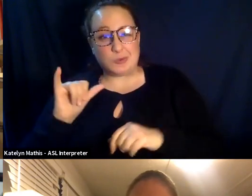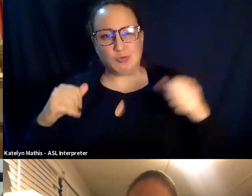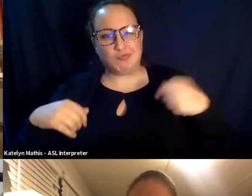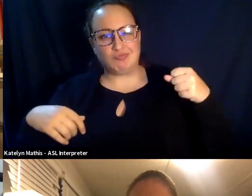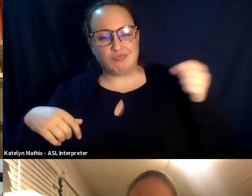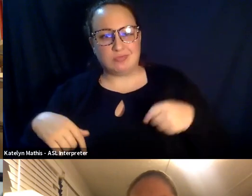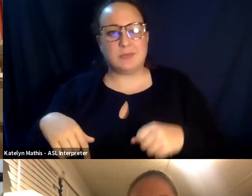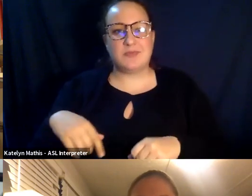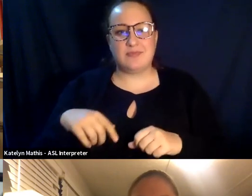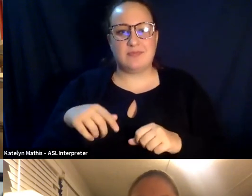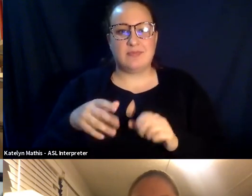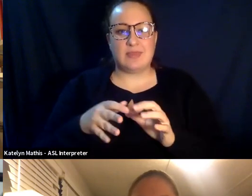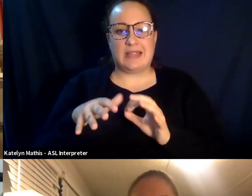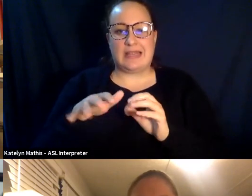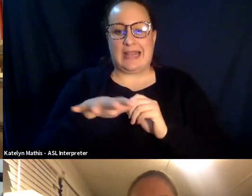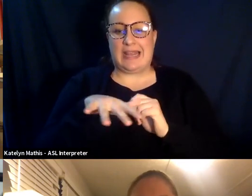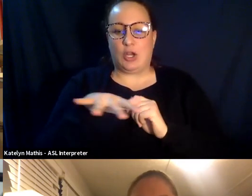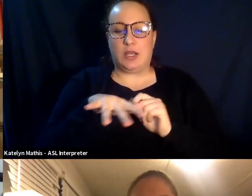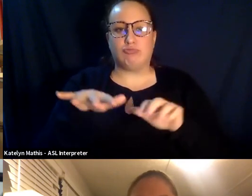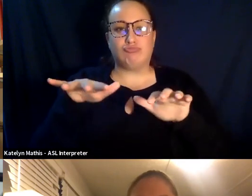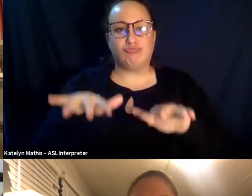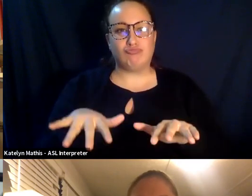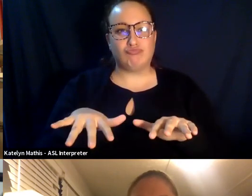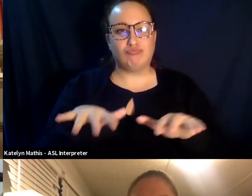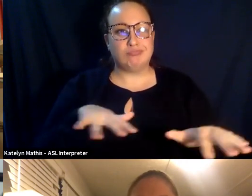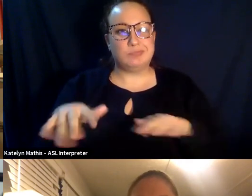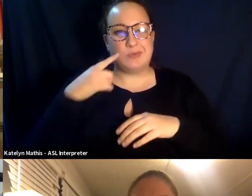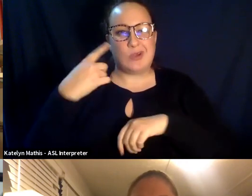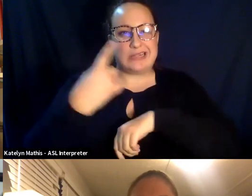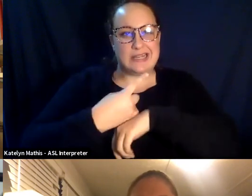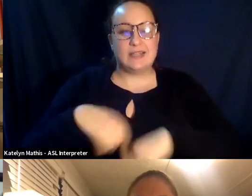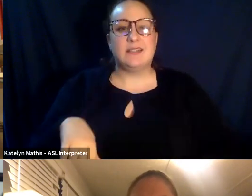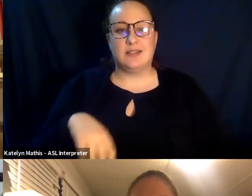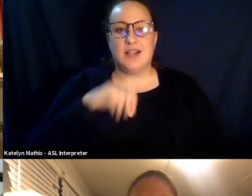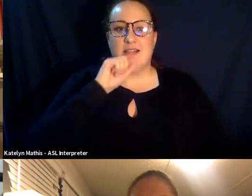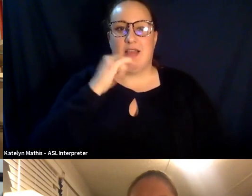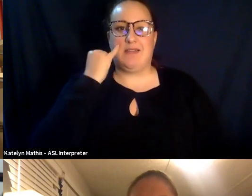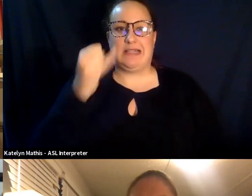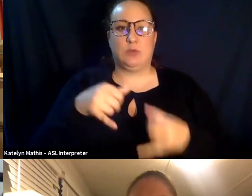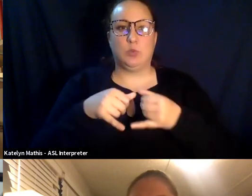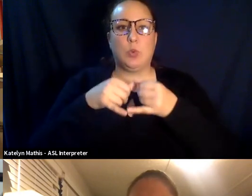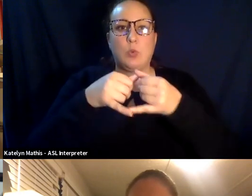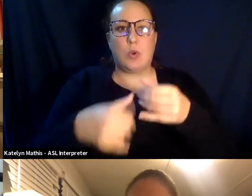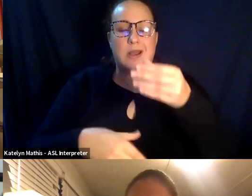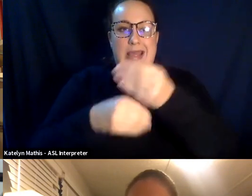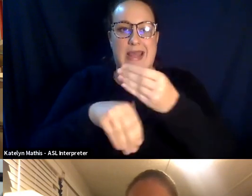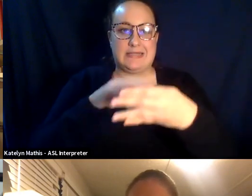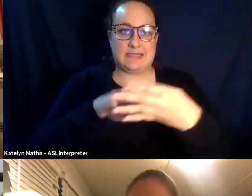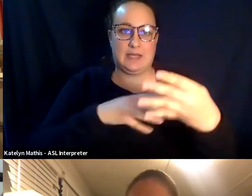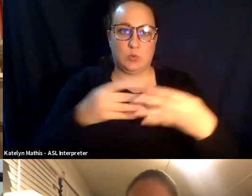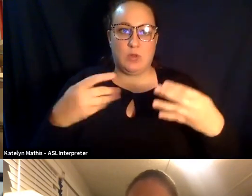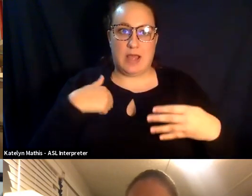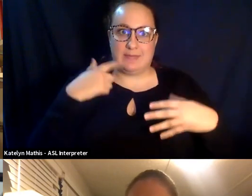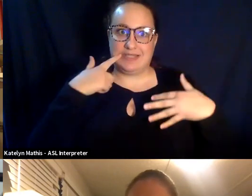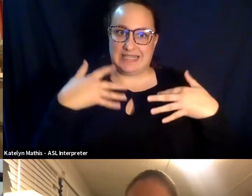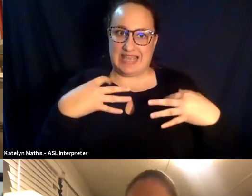An area just to chill for the day. And I love the idea of putting the reward into the schedule, because I am definitely guilty